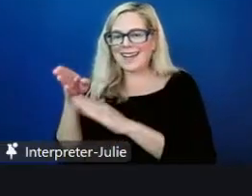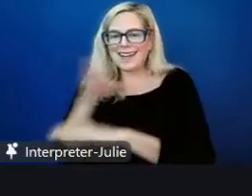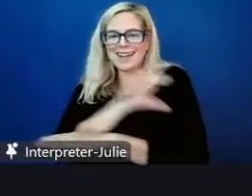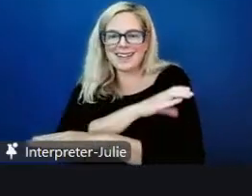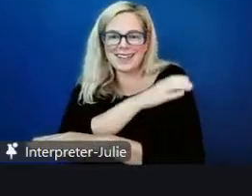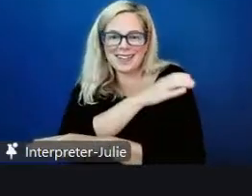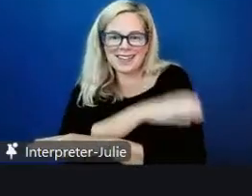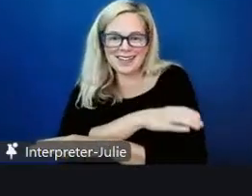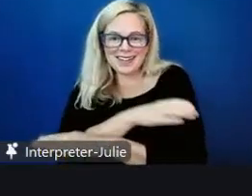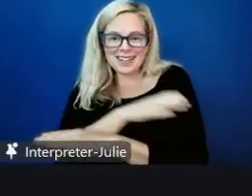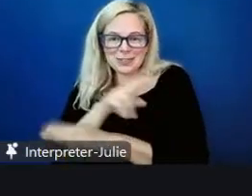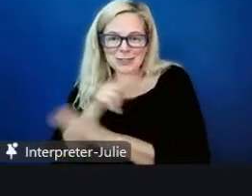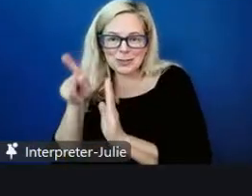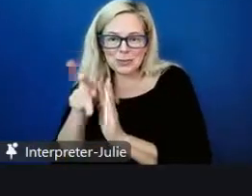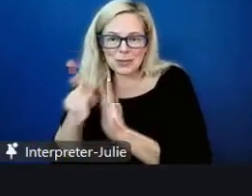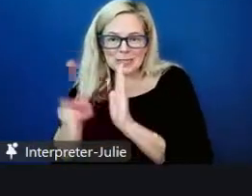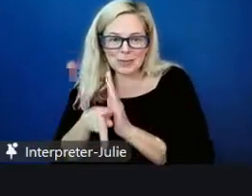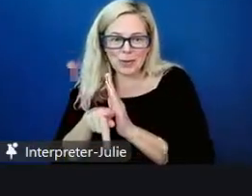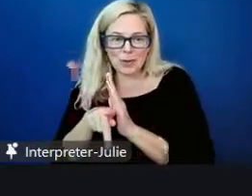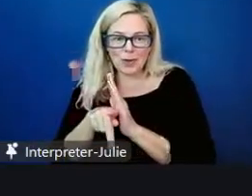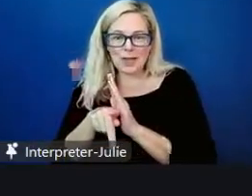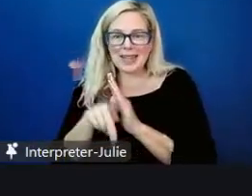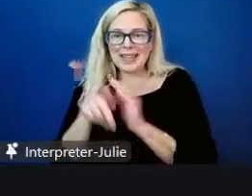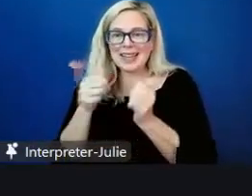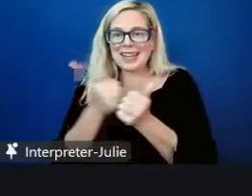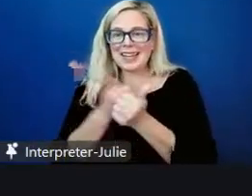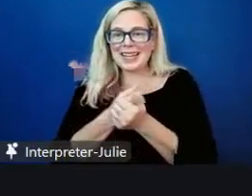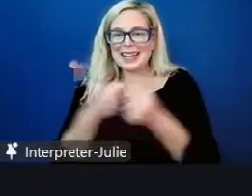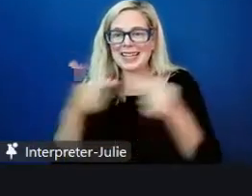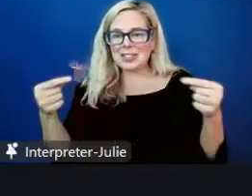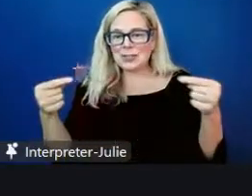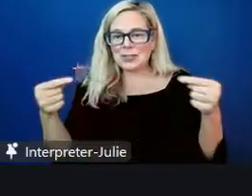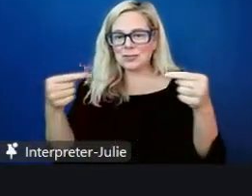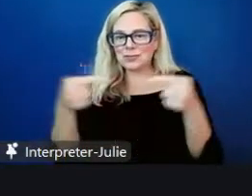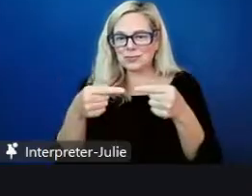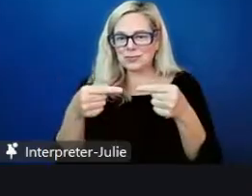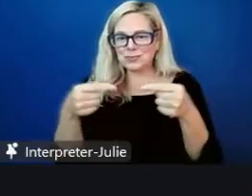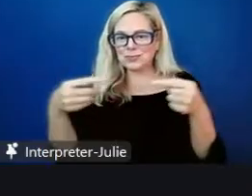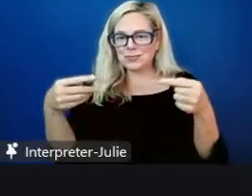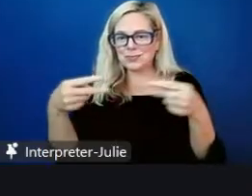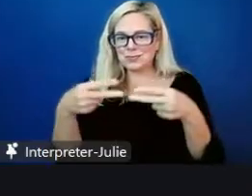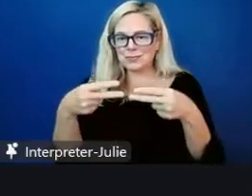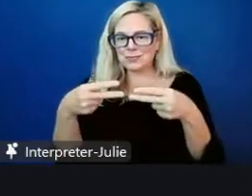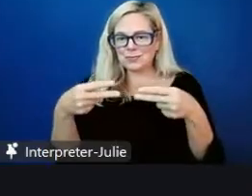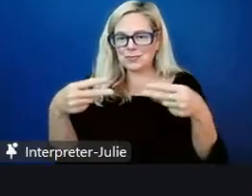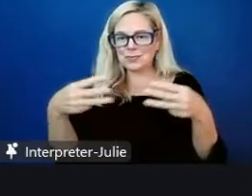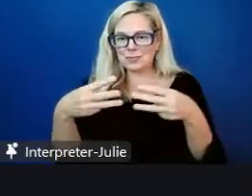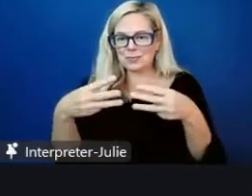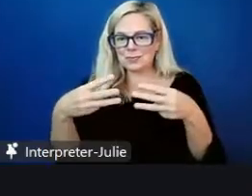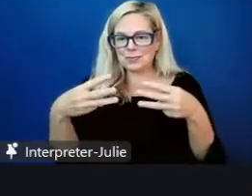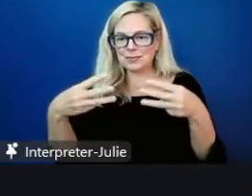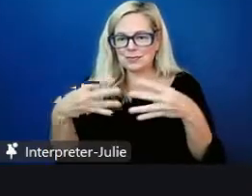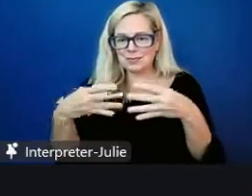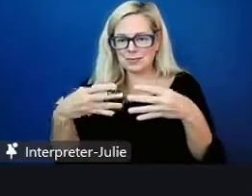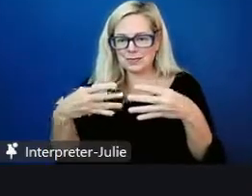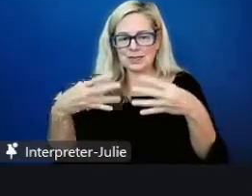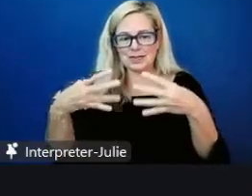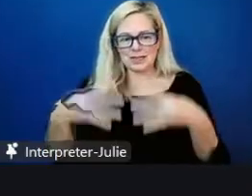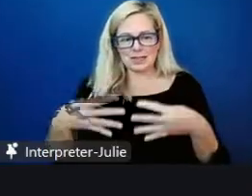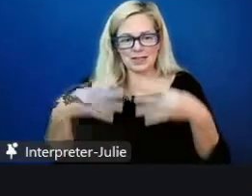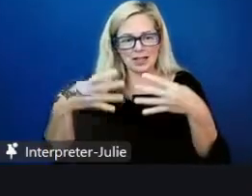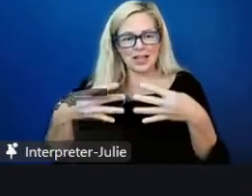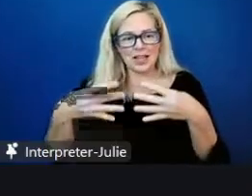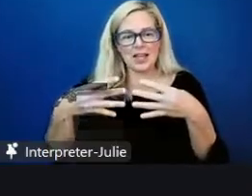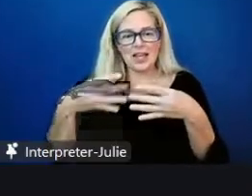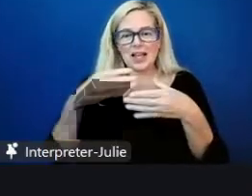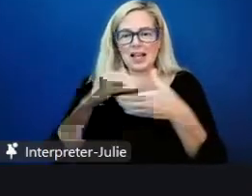right, each pointing inward to one of 4 central tenets, which I've summarized as collaborative